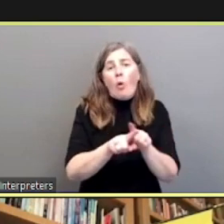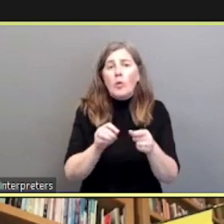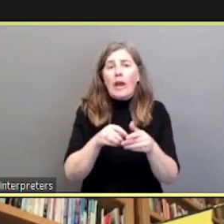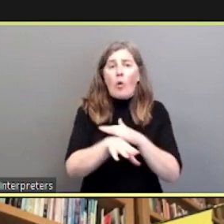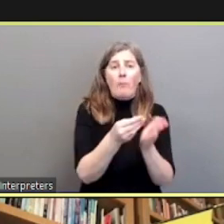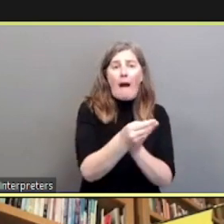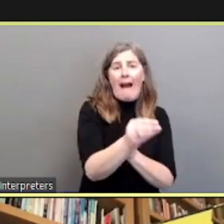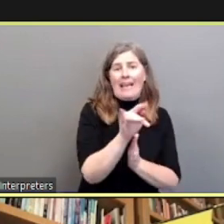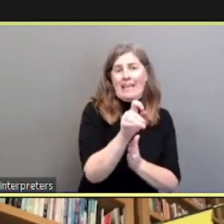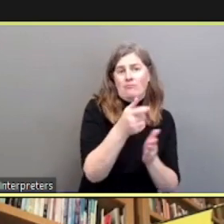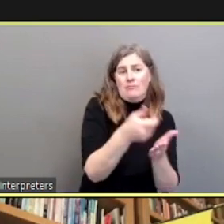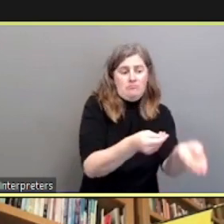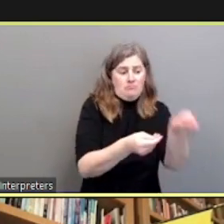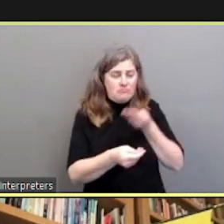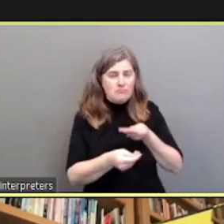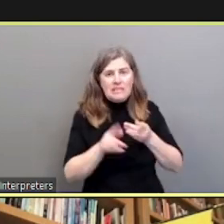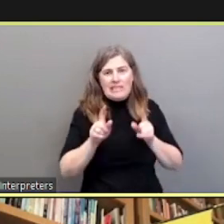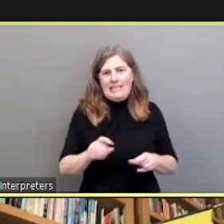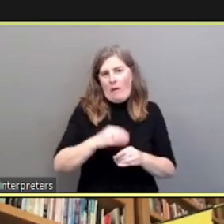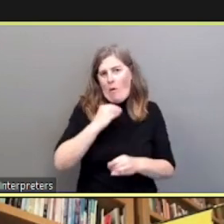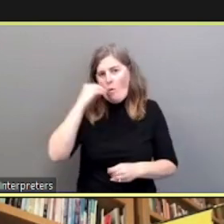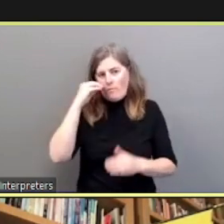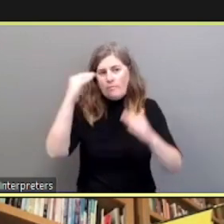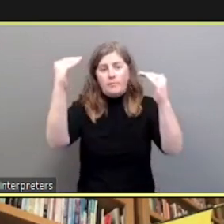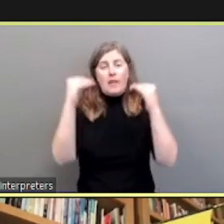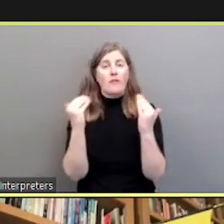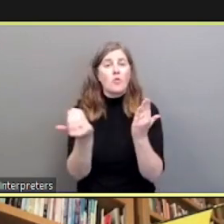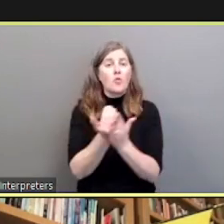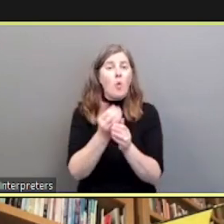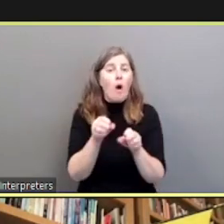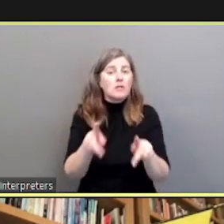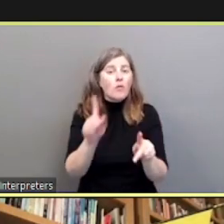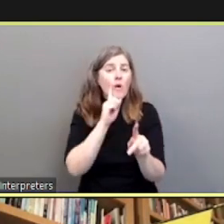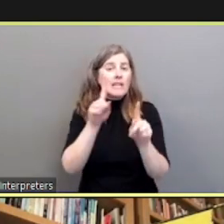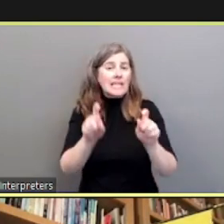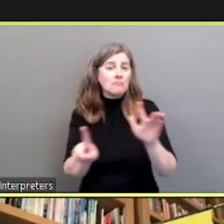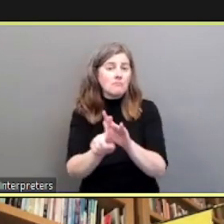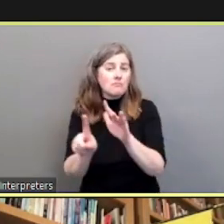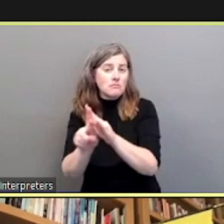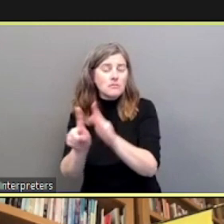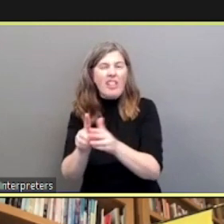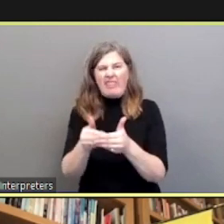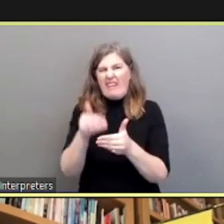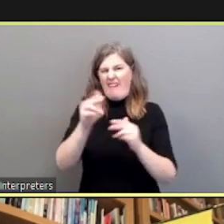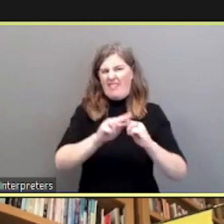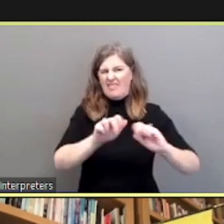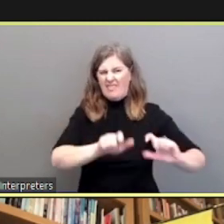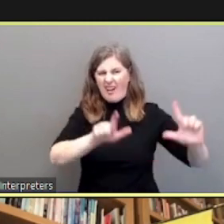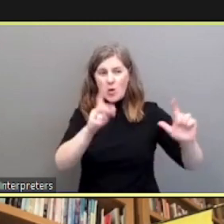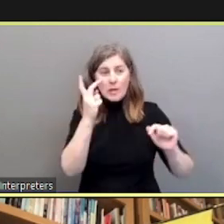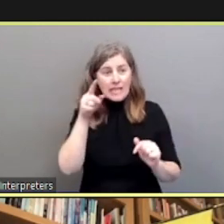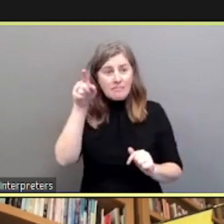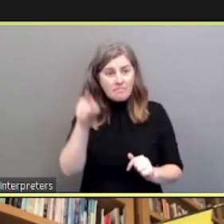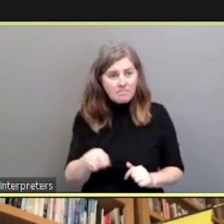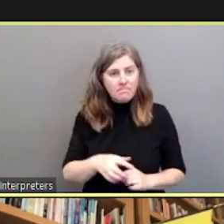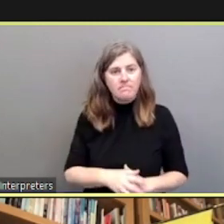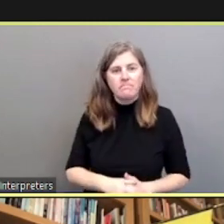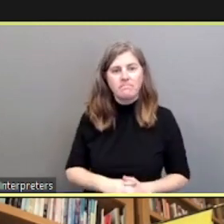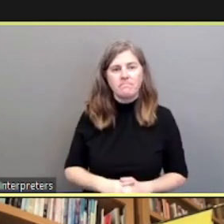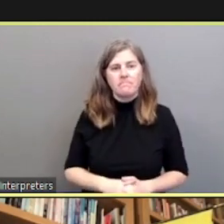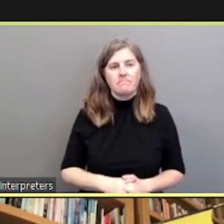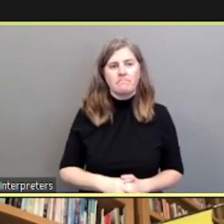In addition, there are new opportunities for testing springing up. On our next slide, you can see the